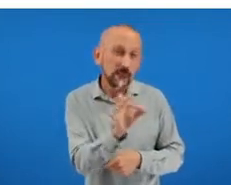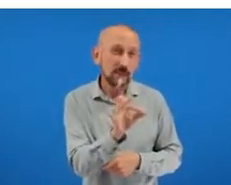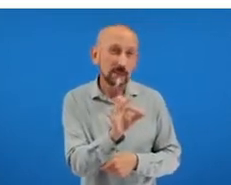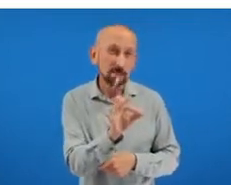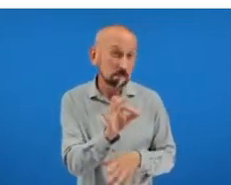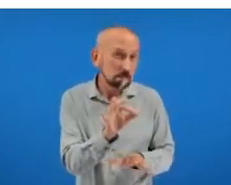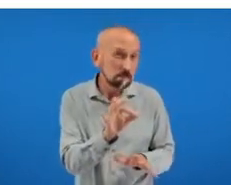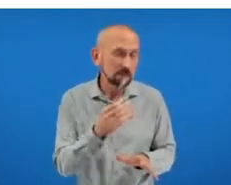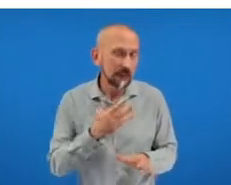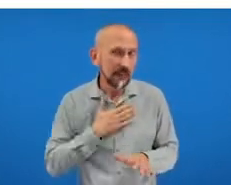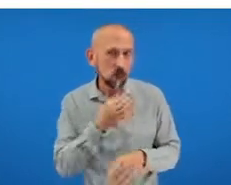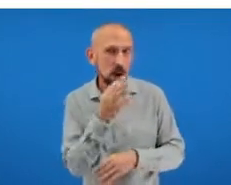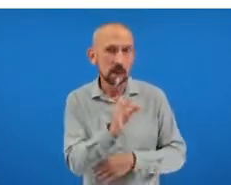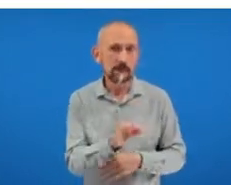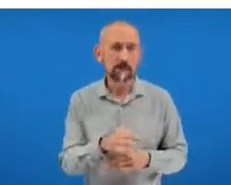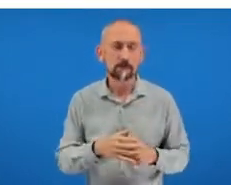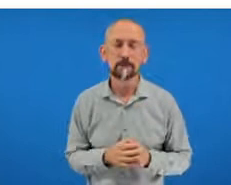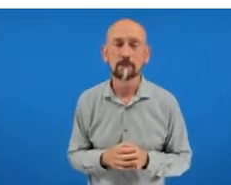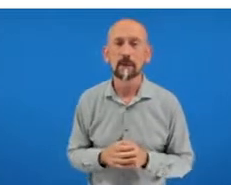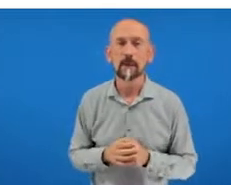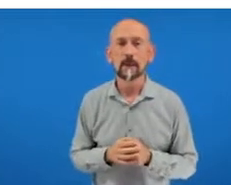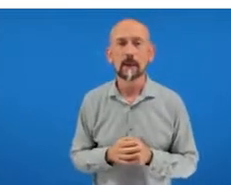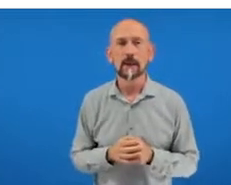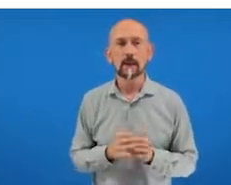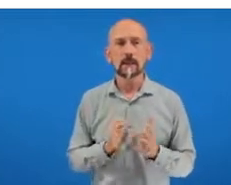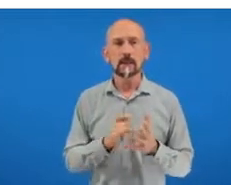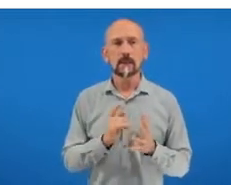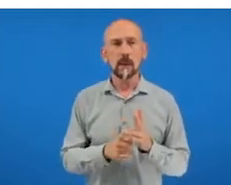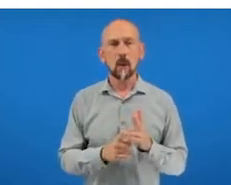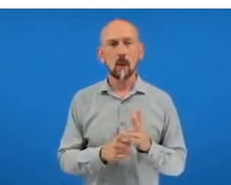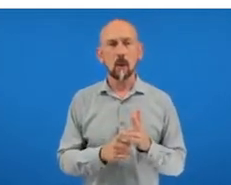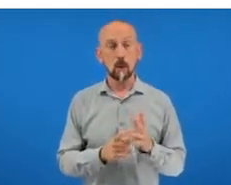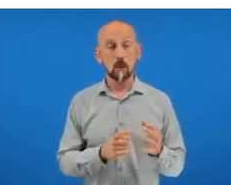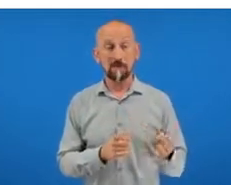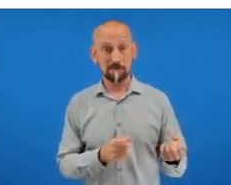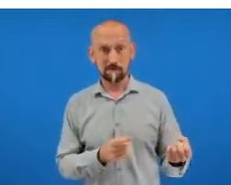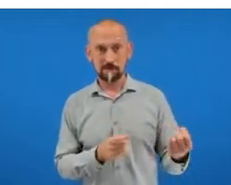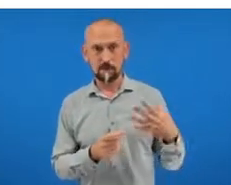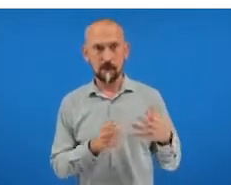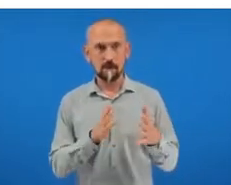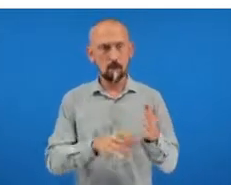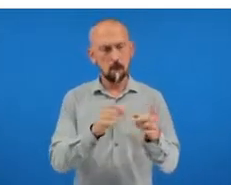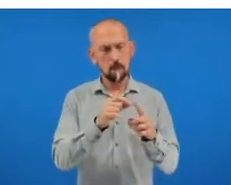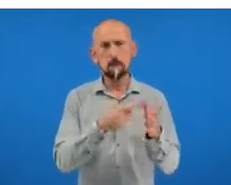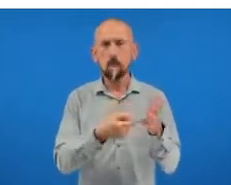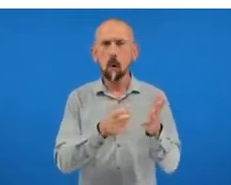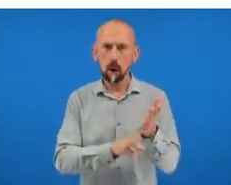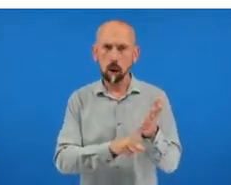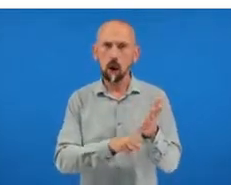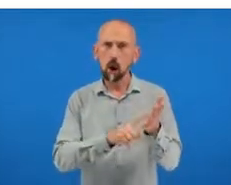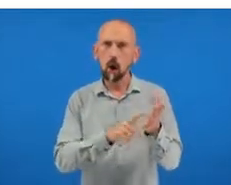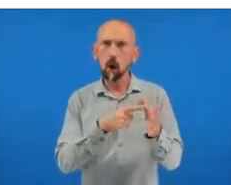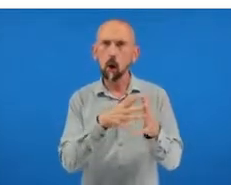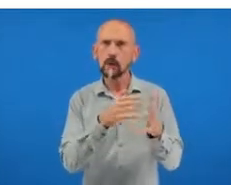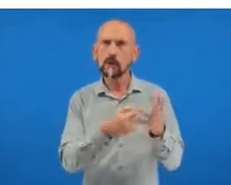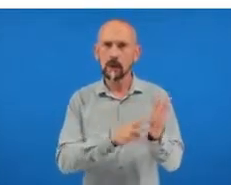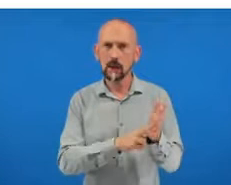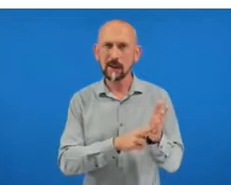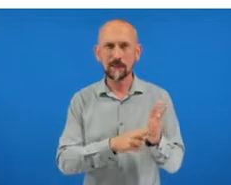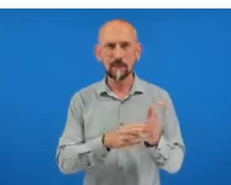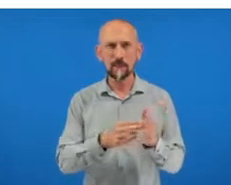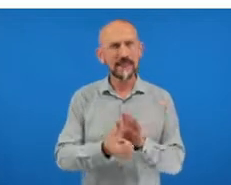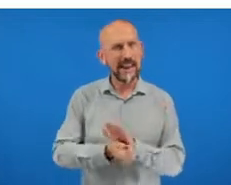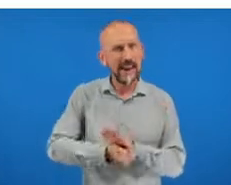you. So it's come through from Paul Lawson, who's one of the experts by experience linked into